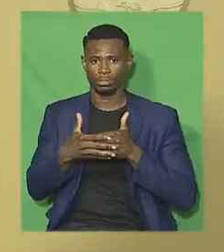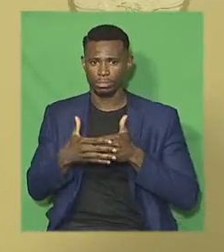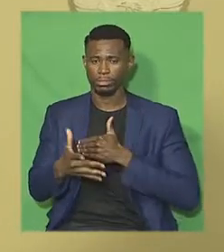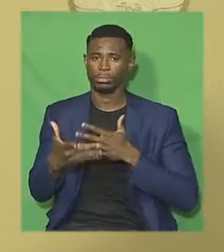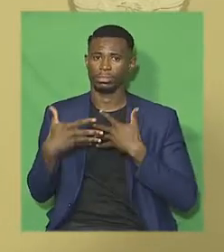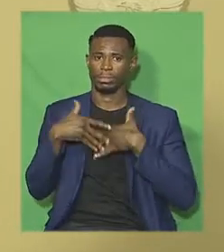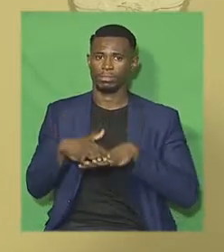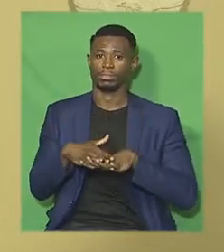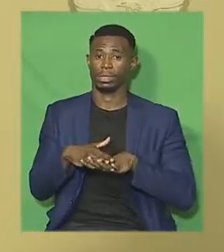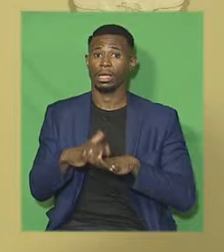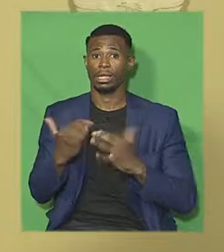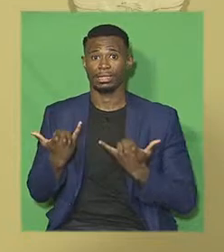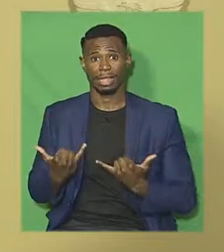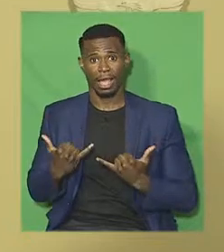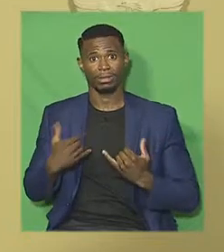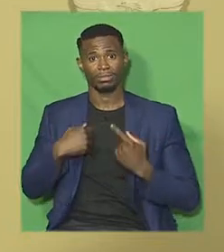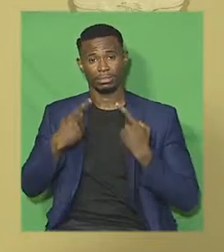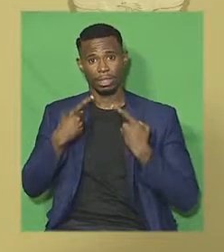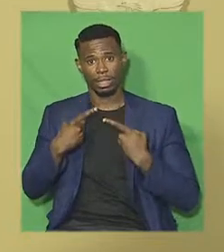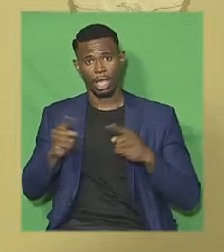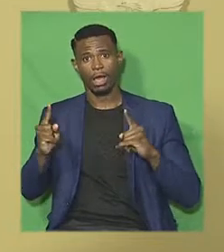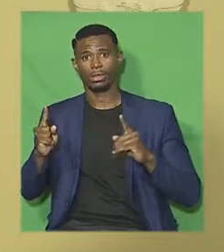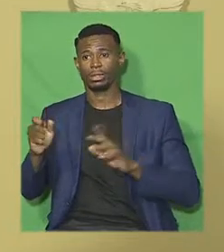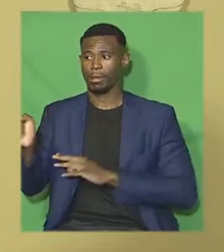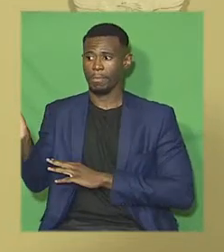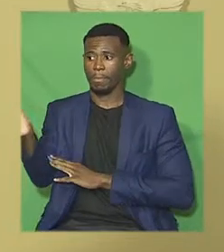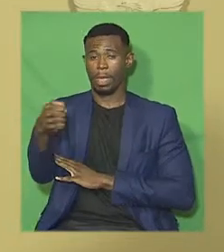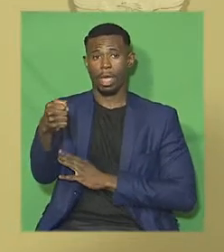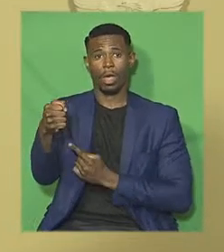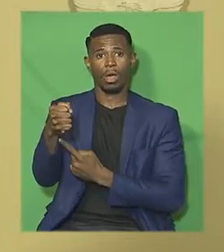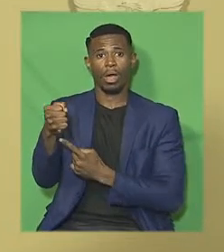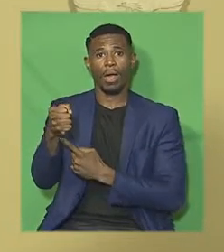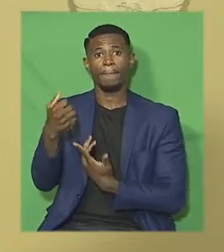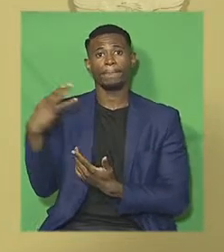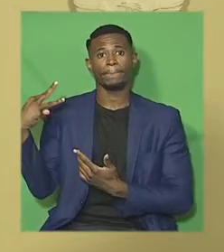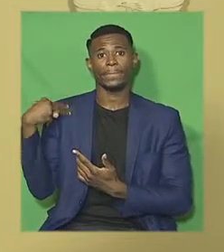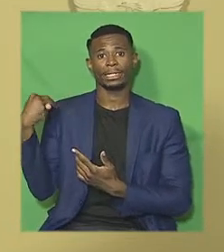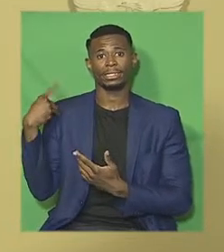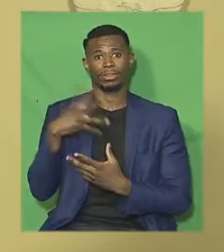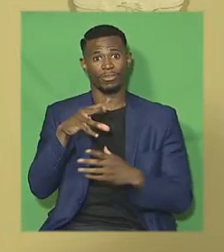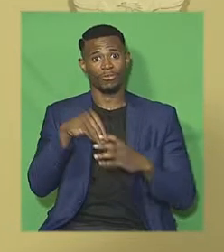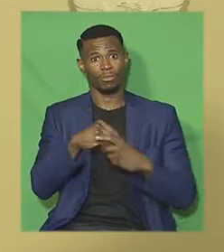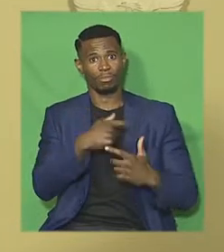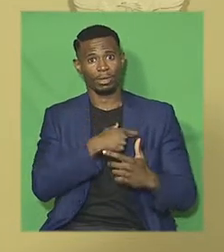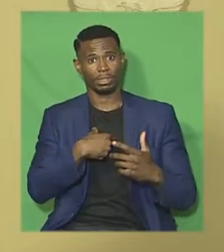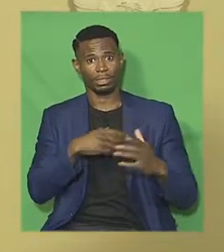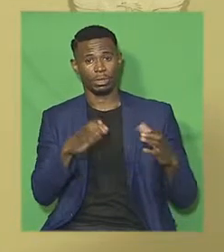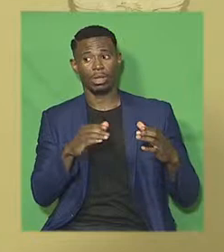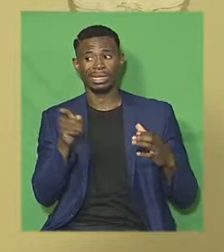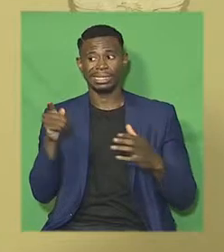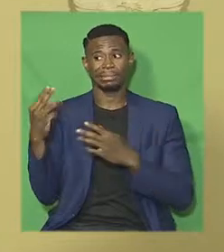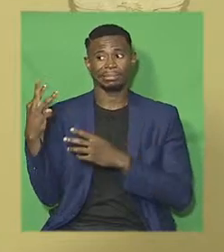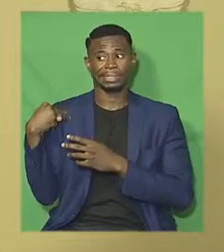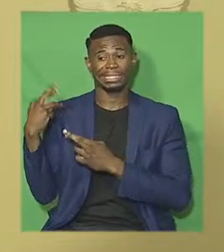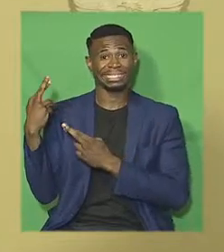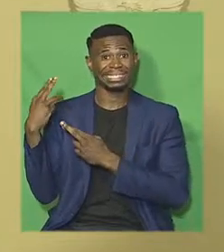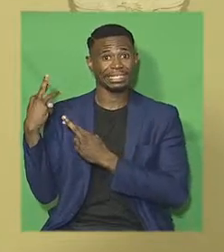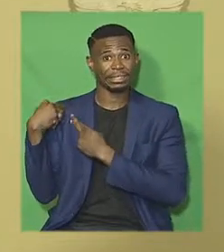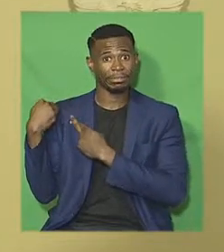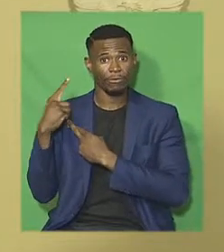therefore announcing the appointment of a minister in the presidency responsible for resolving the energy